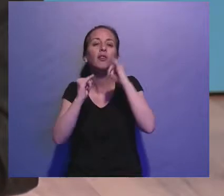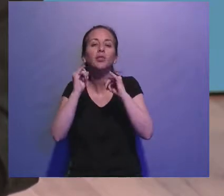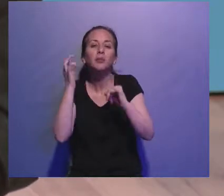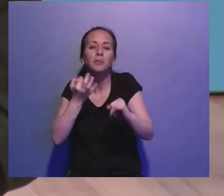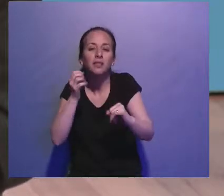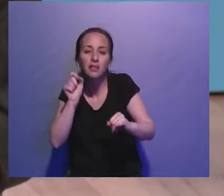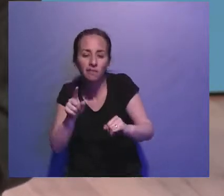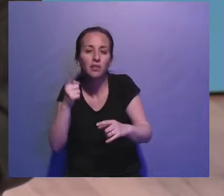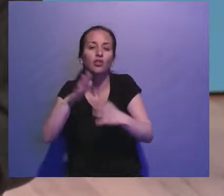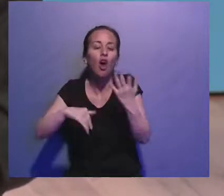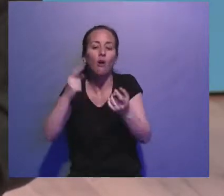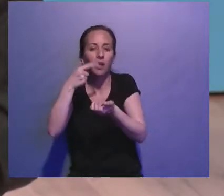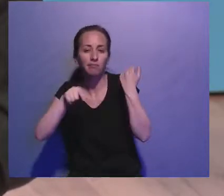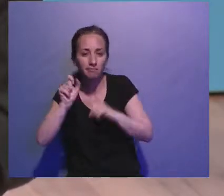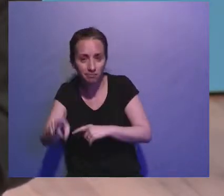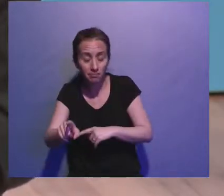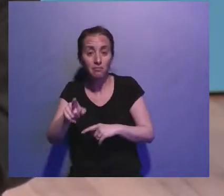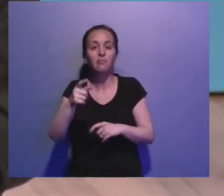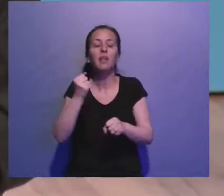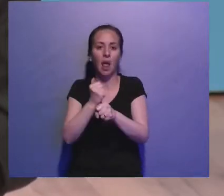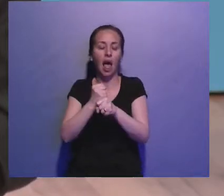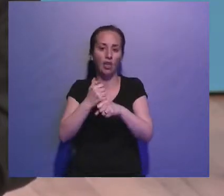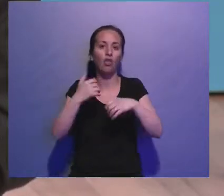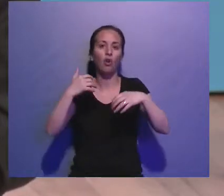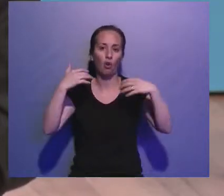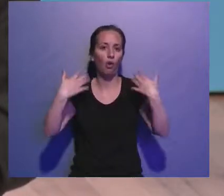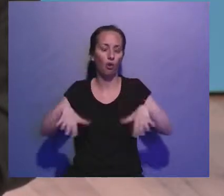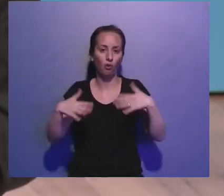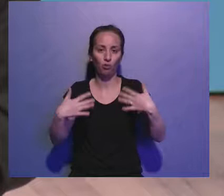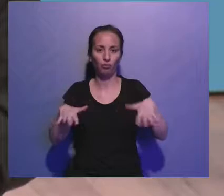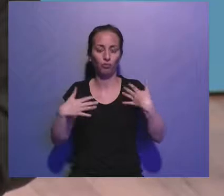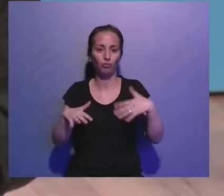In the capital city, the government